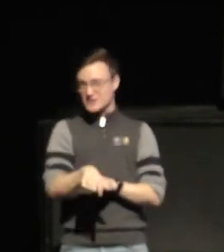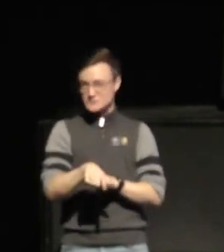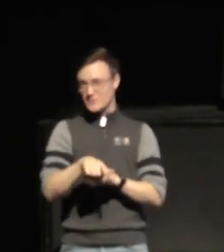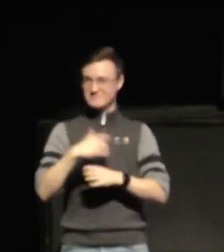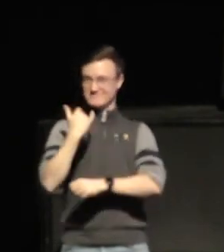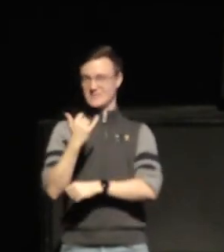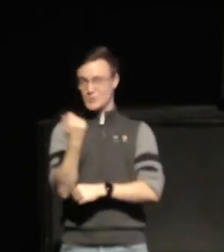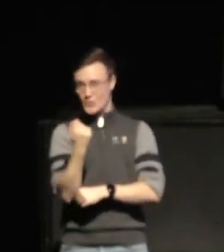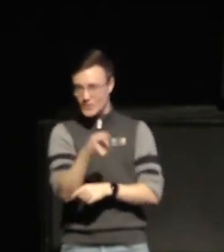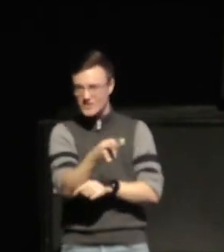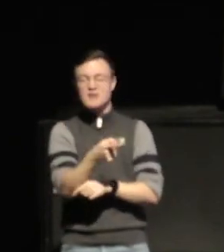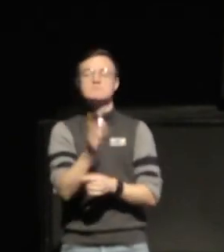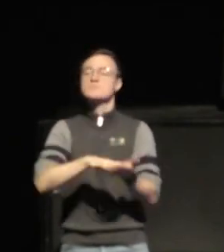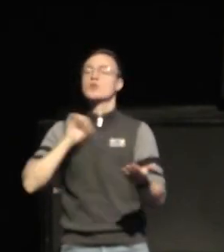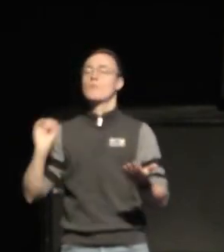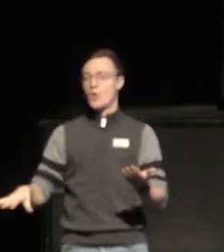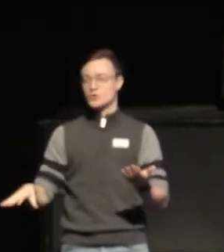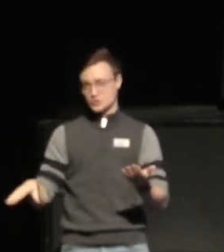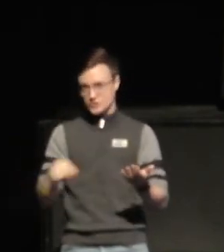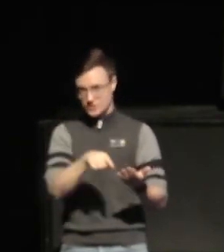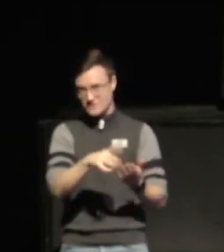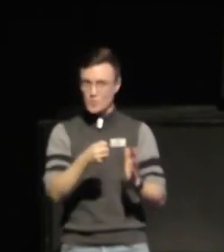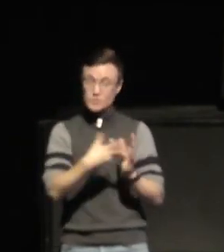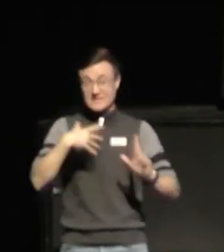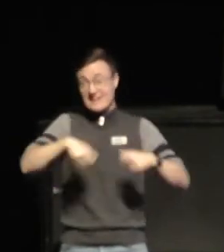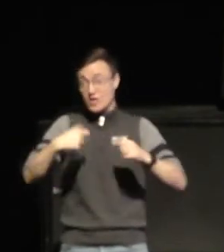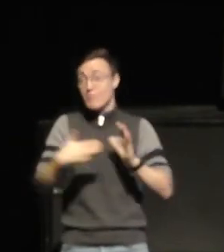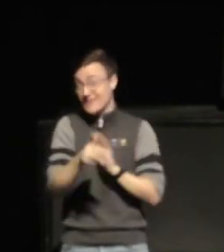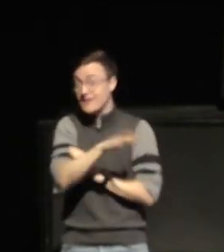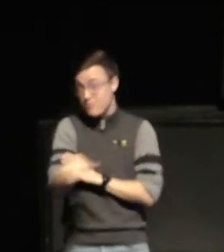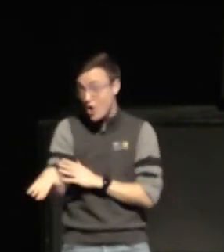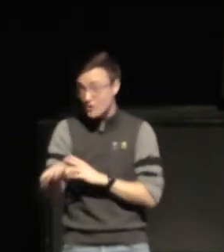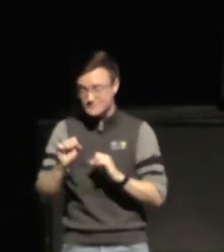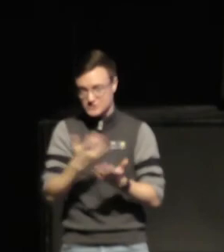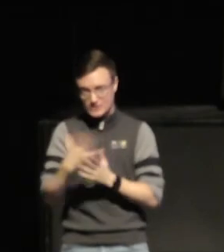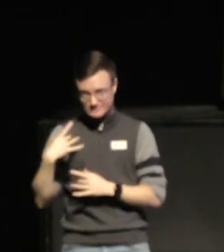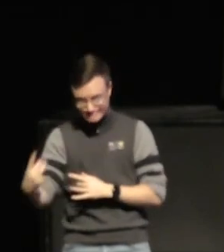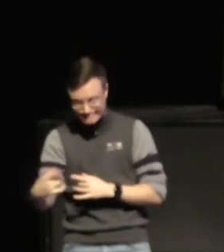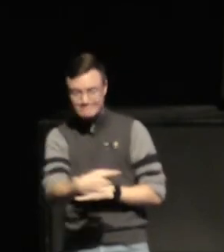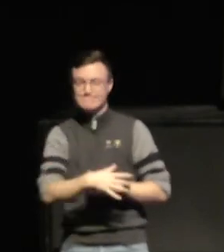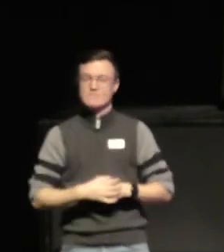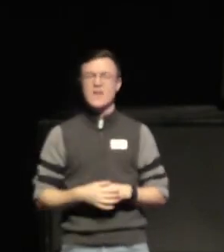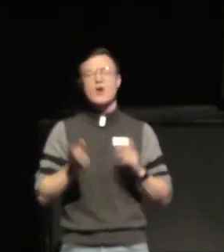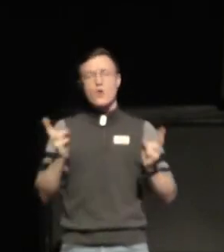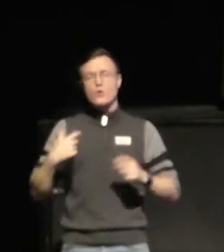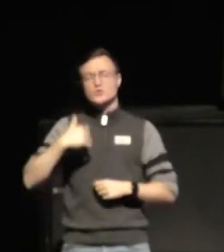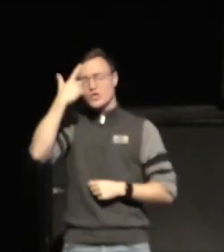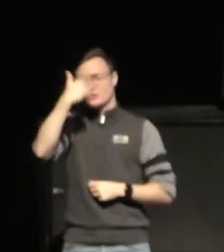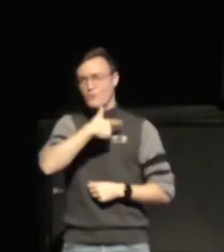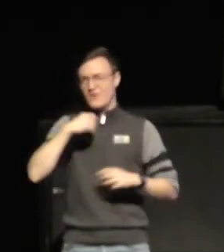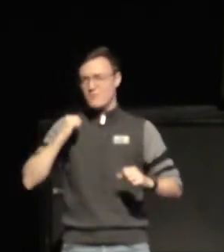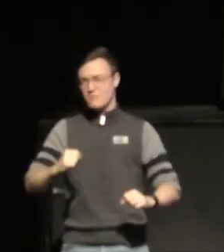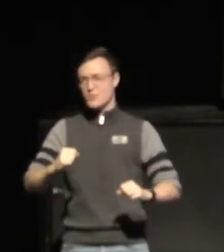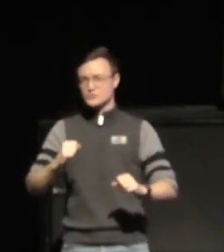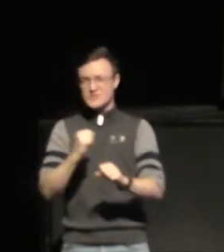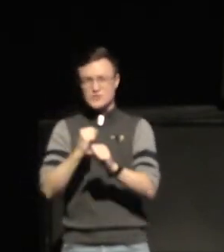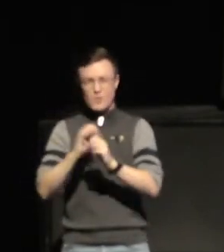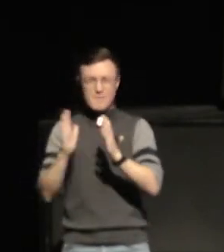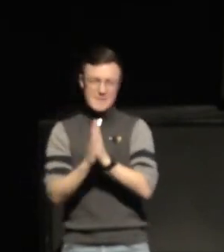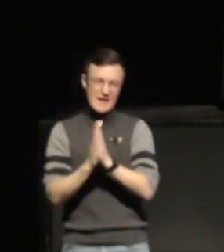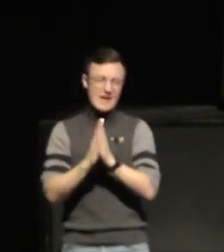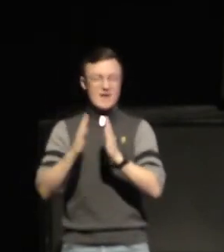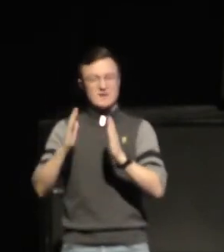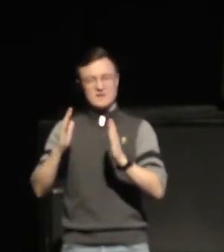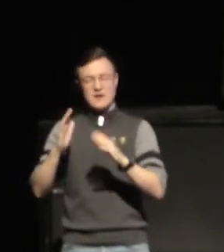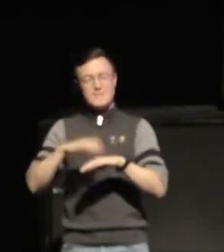civil society that's been represented in this panel, and I think in the room in general, I think we also need to work more with the private sector. The big